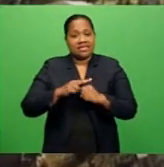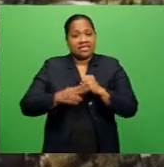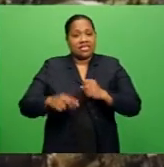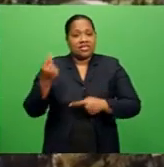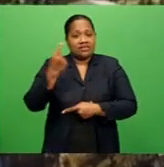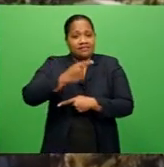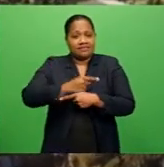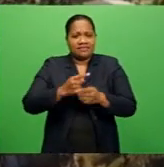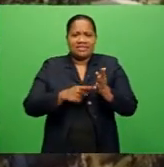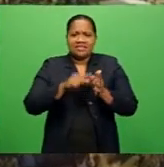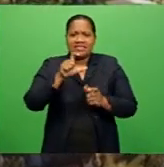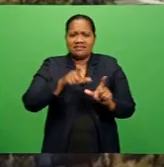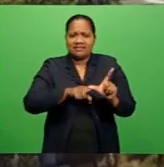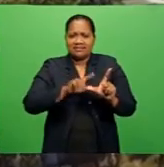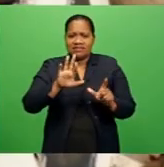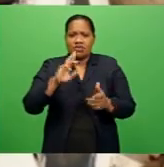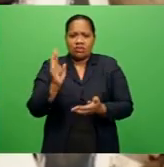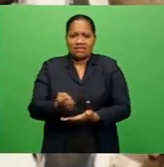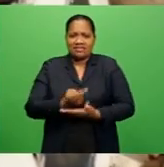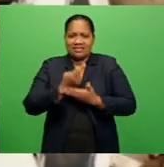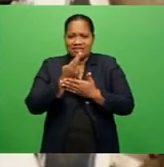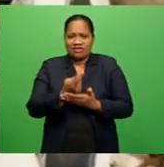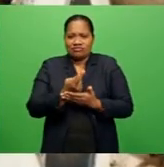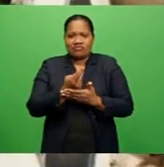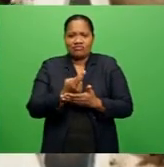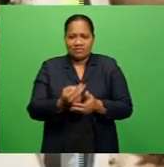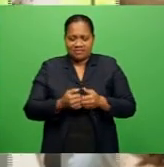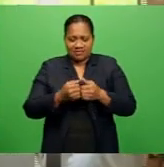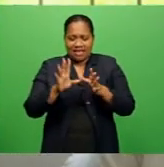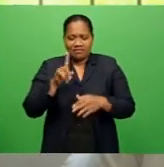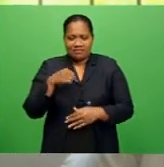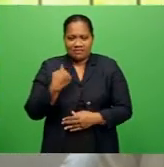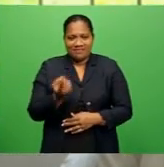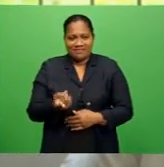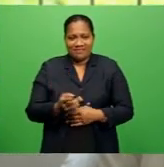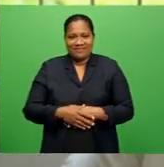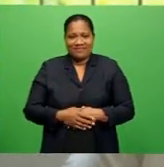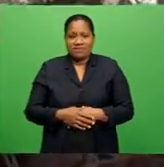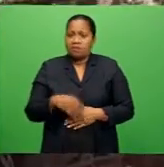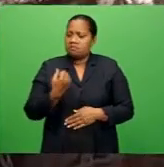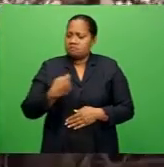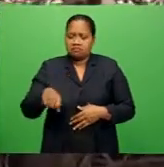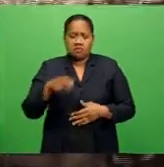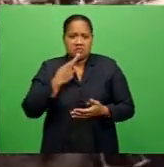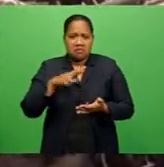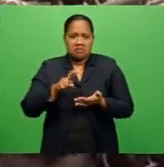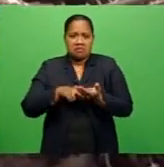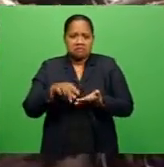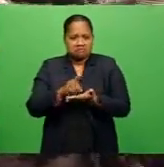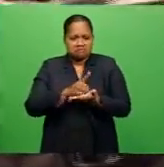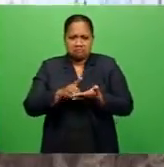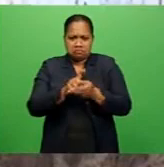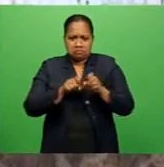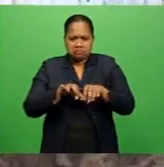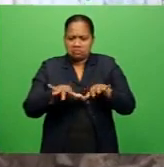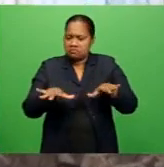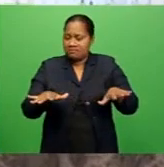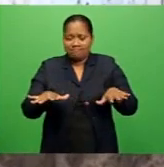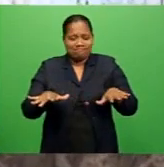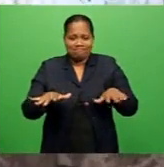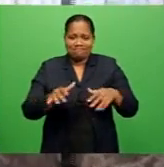tonight, TC Yasa rehabilitation phase to begin tomorrow. No reports of disease outbreak.